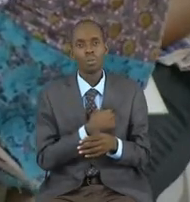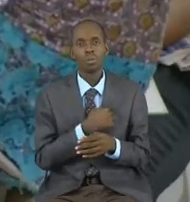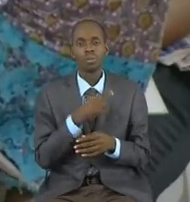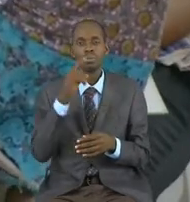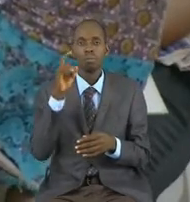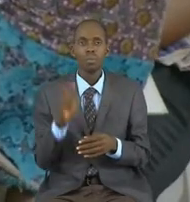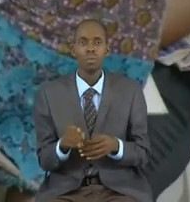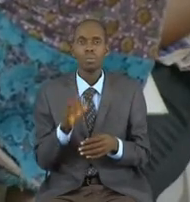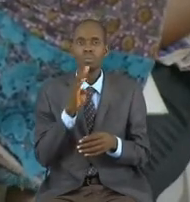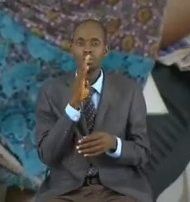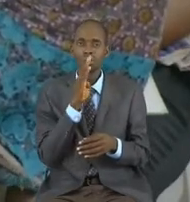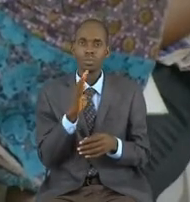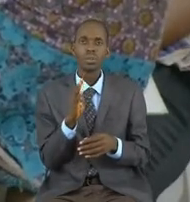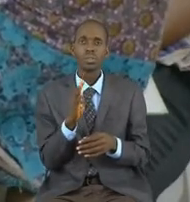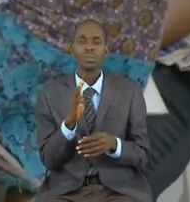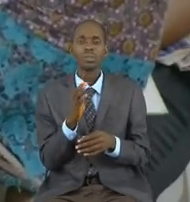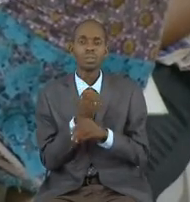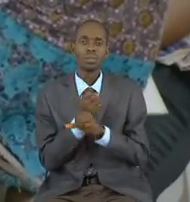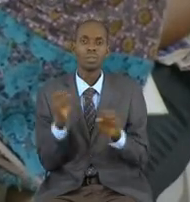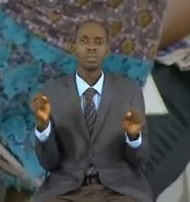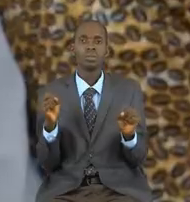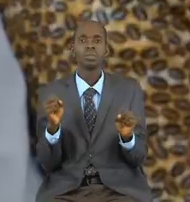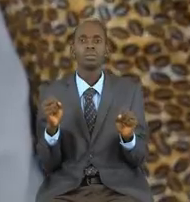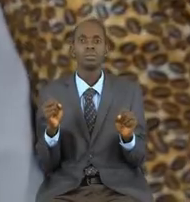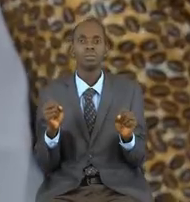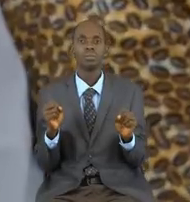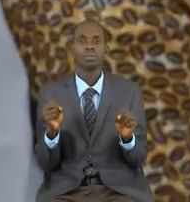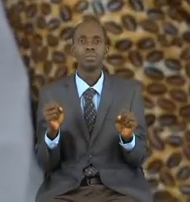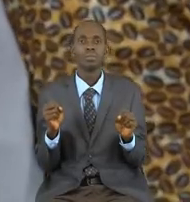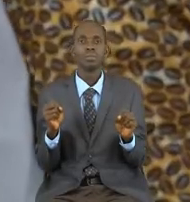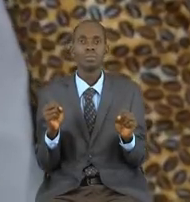must be saved.